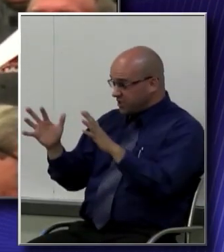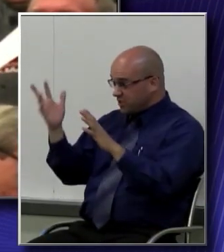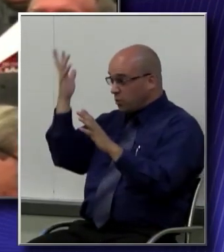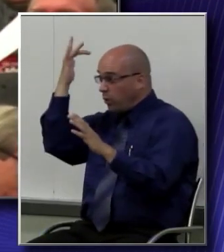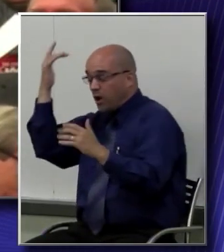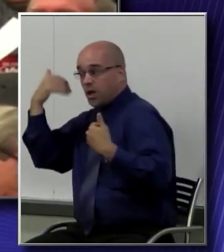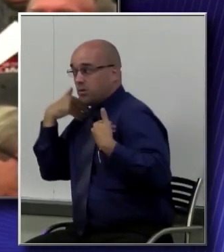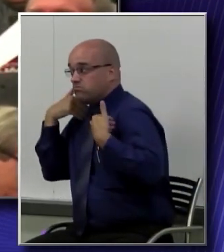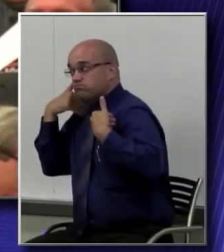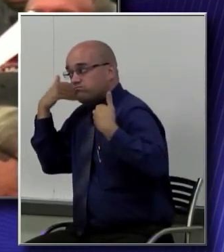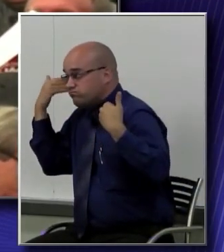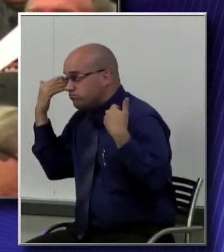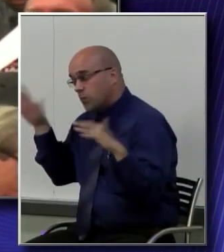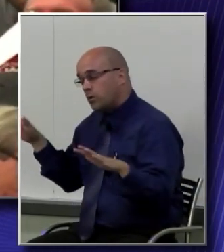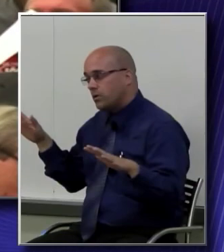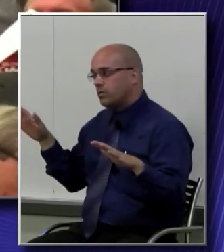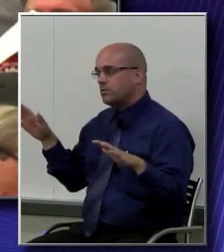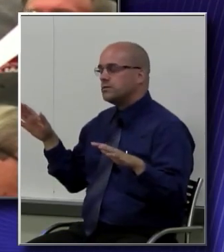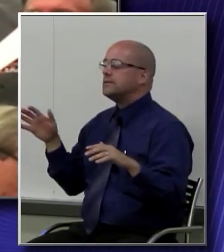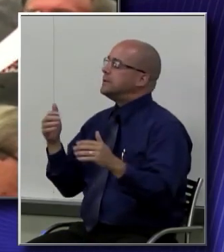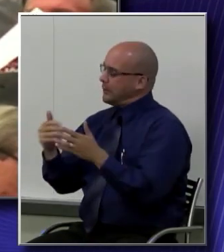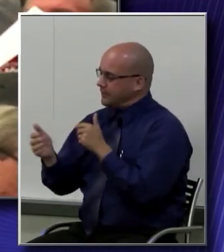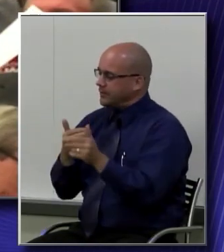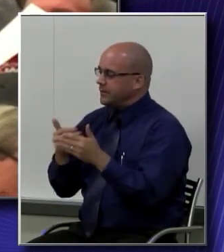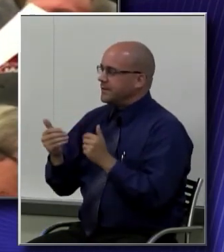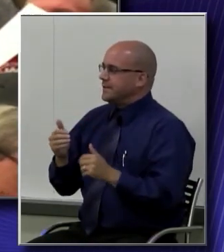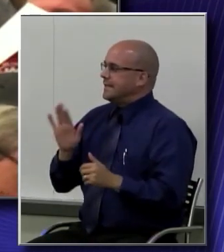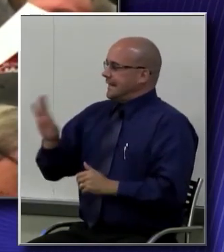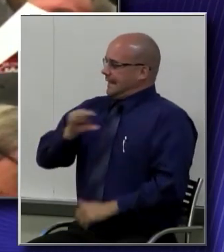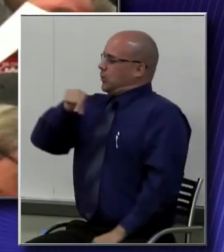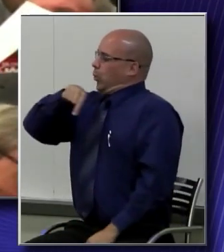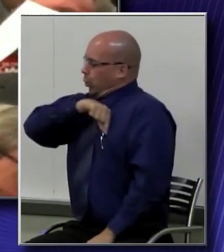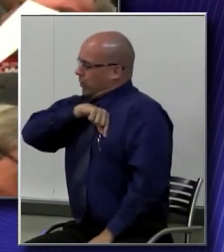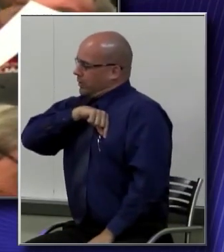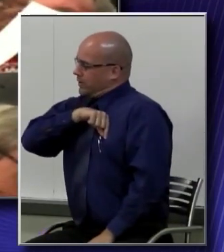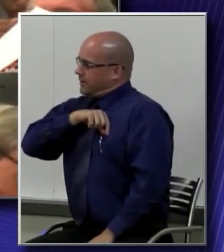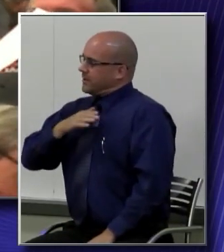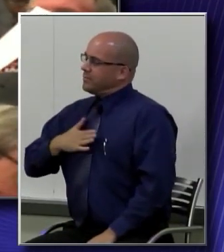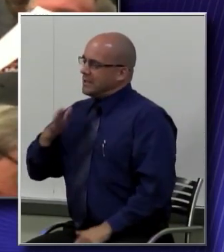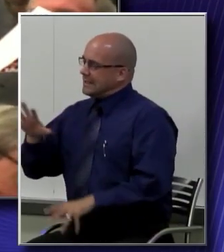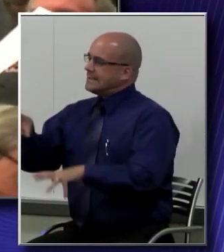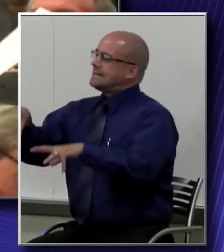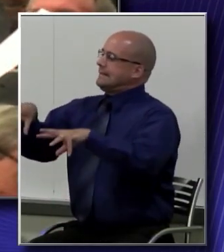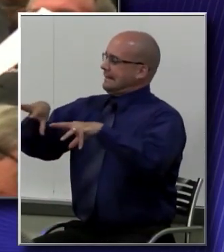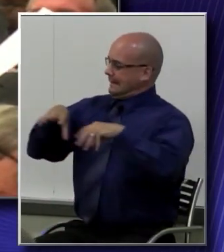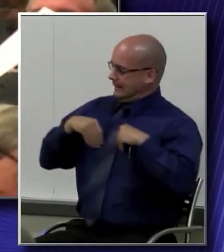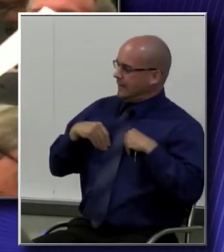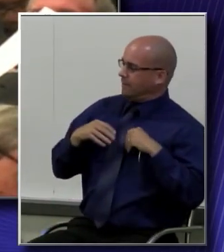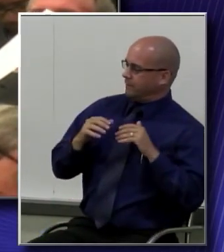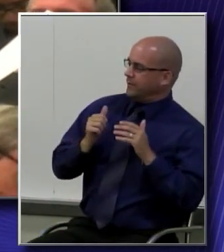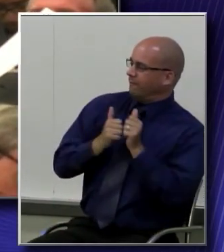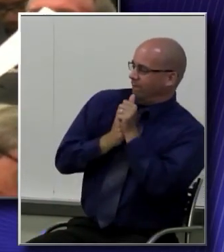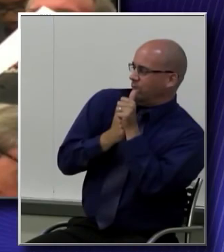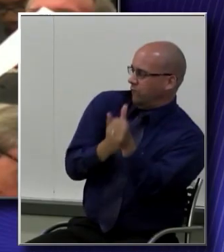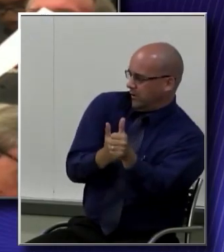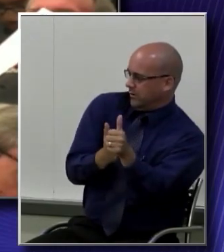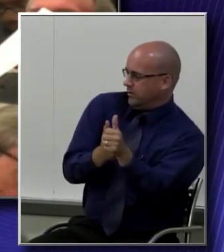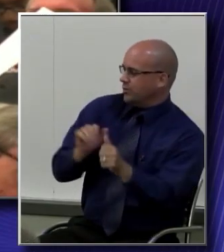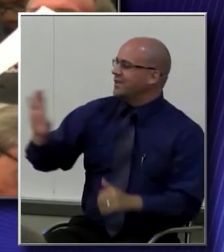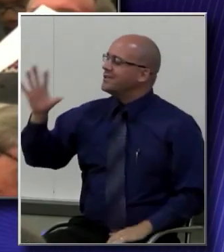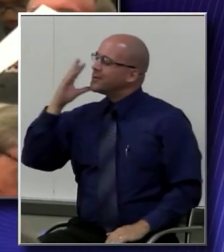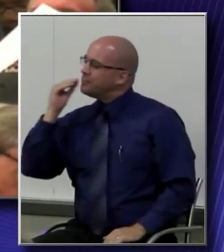Please use his qualities as a guideline. His experience, his